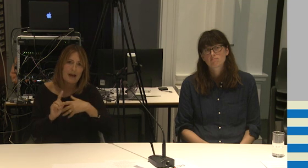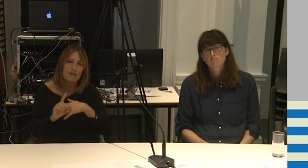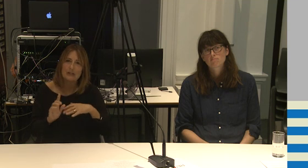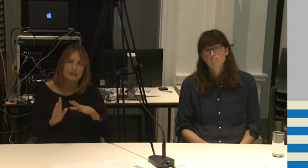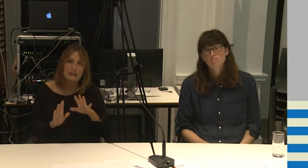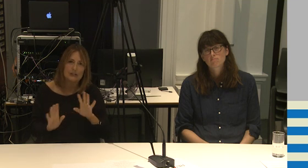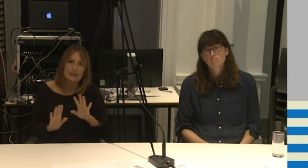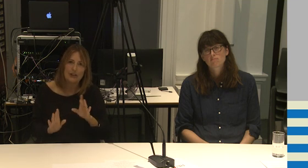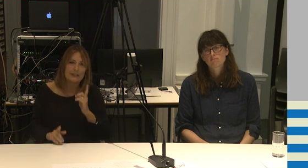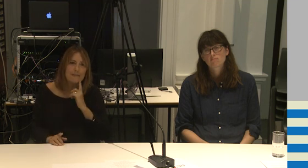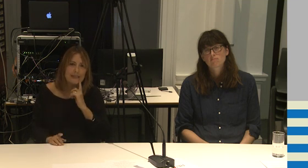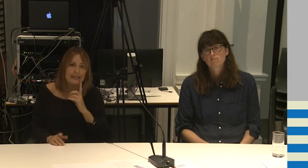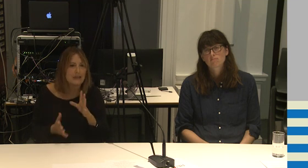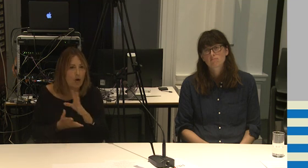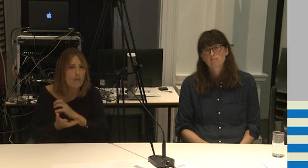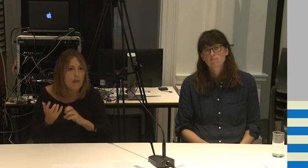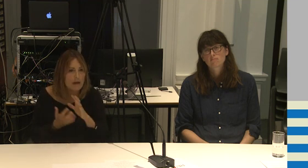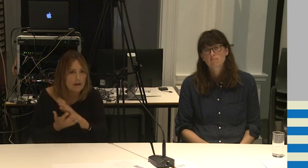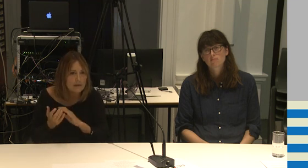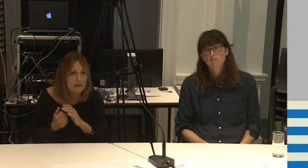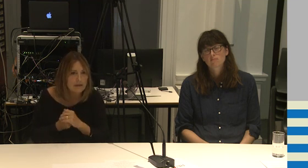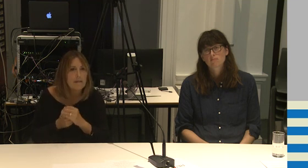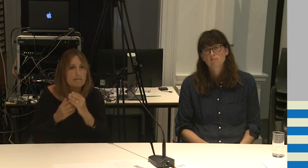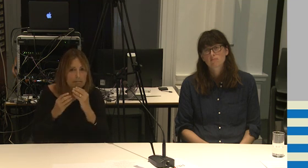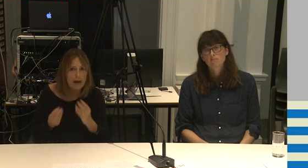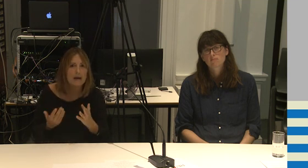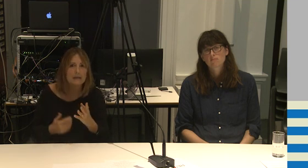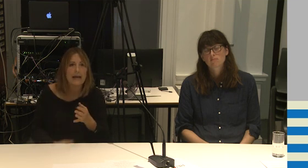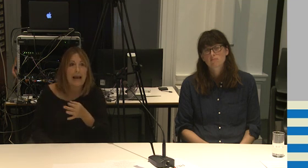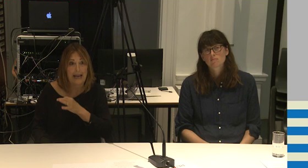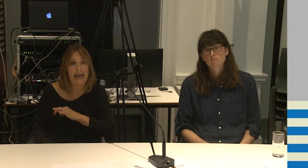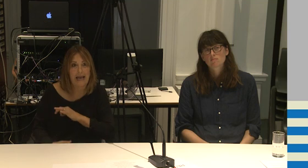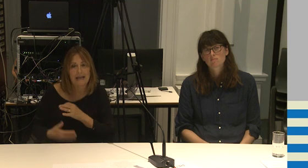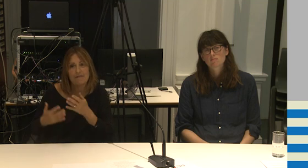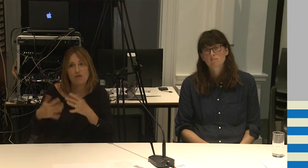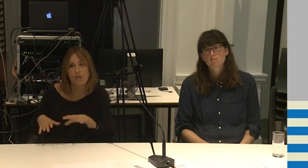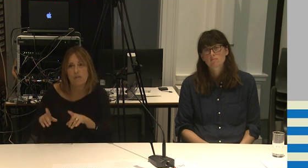simplistic. And I would like to say that there is some gain to be had from